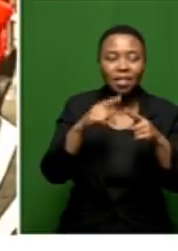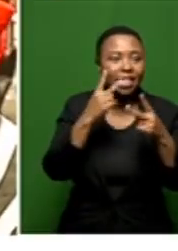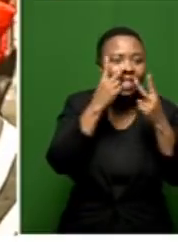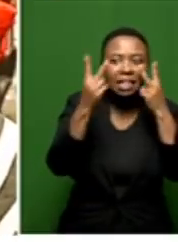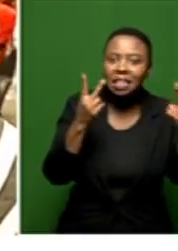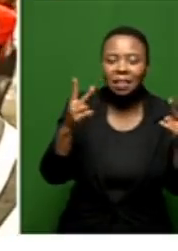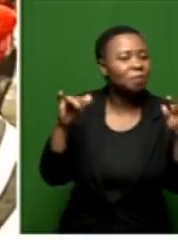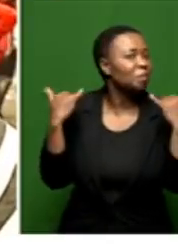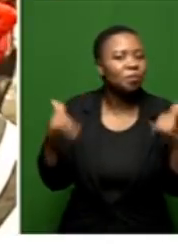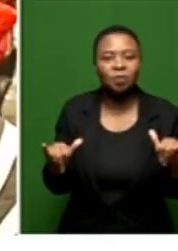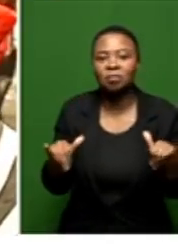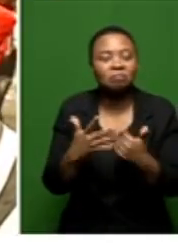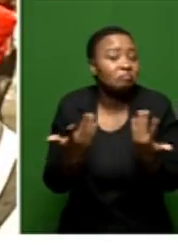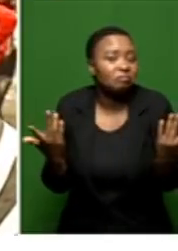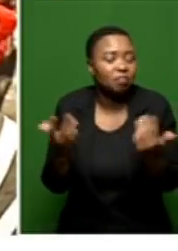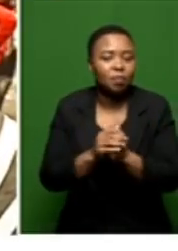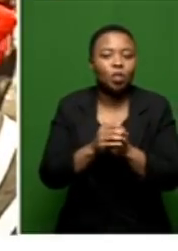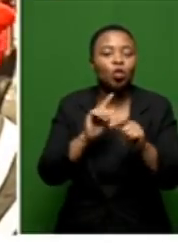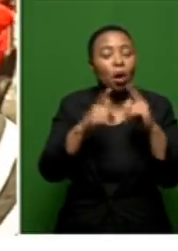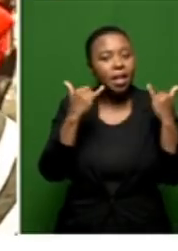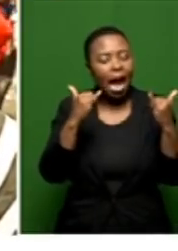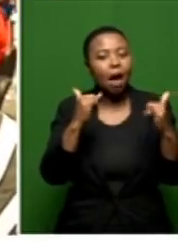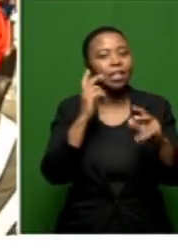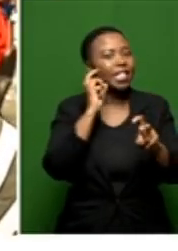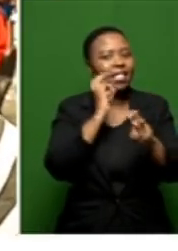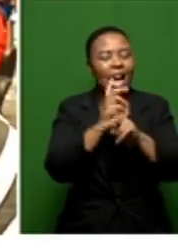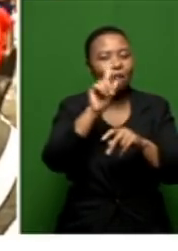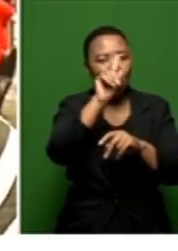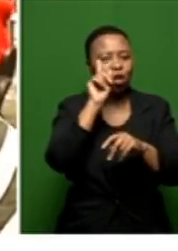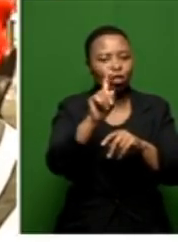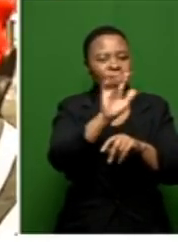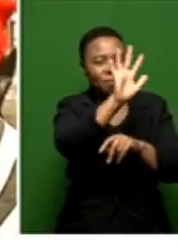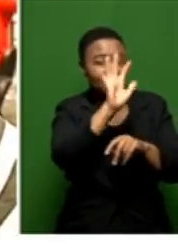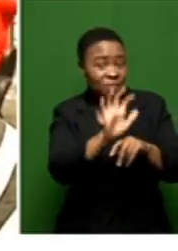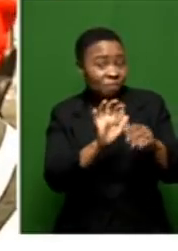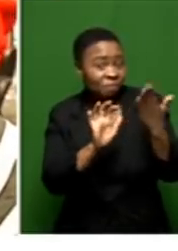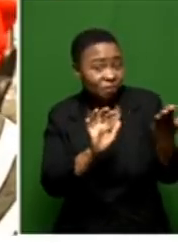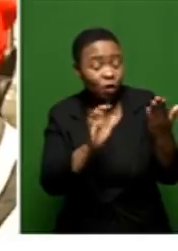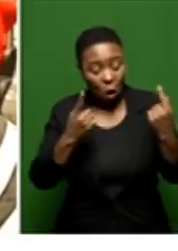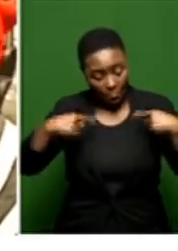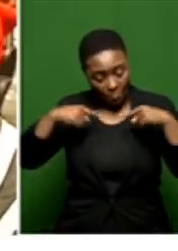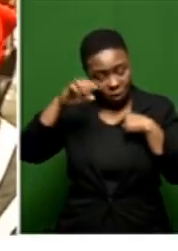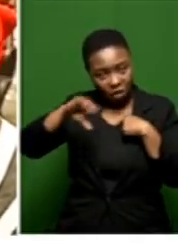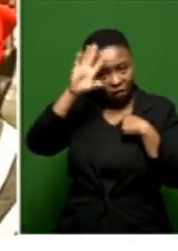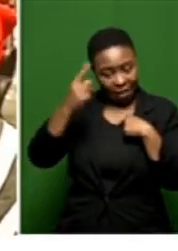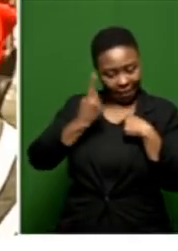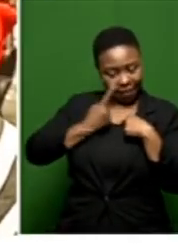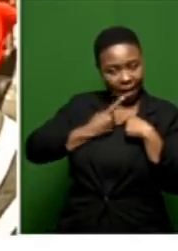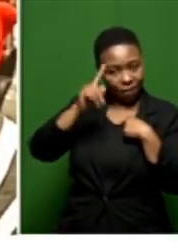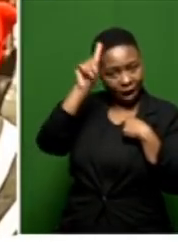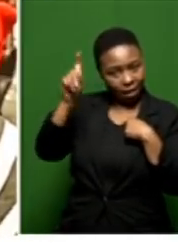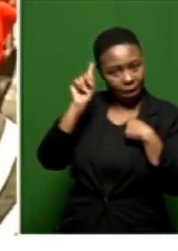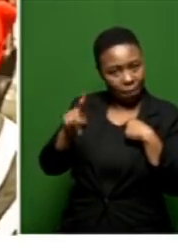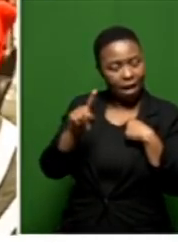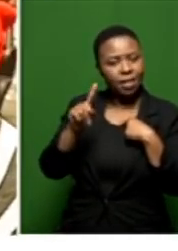deep within them and ask themselves some very tough questions. And really, all of us as South Africans need to ask ourselves, where is this democracy